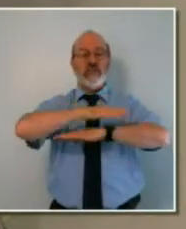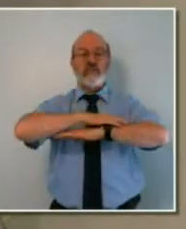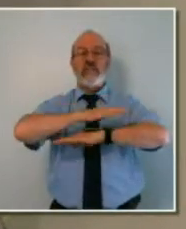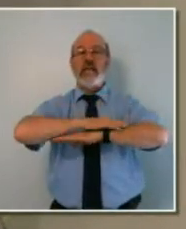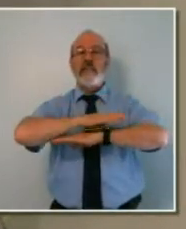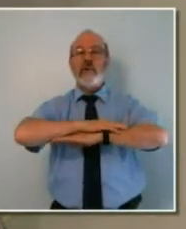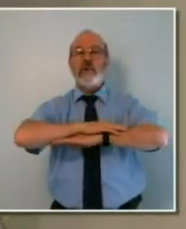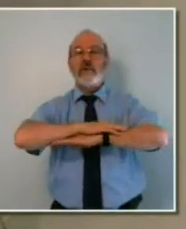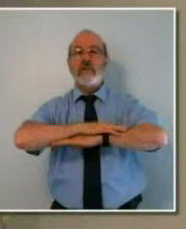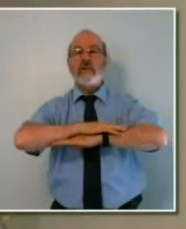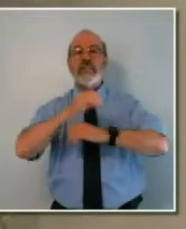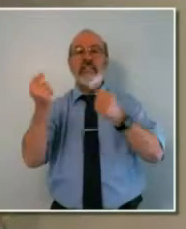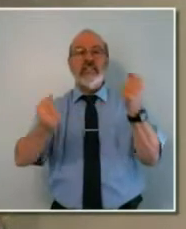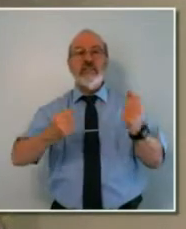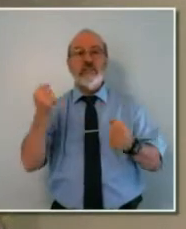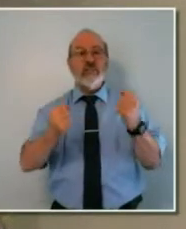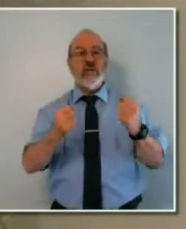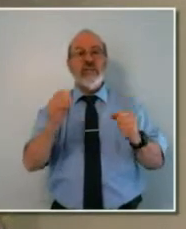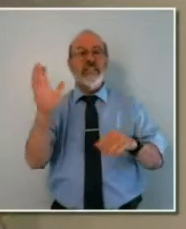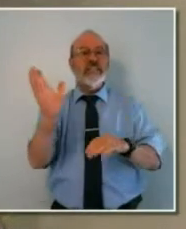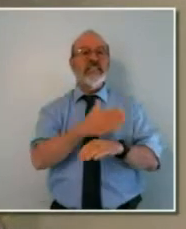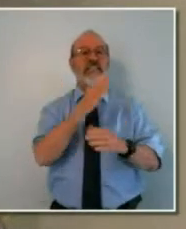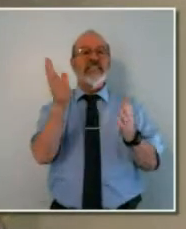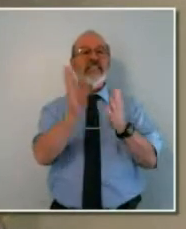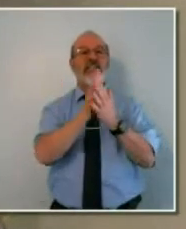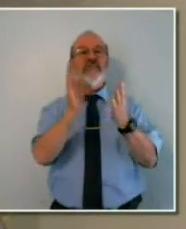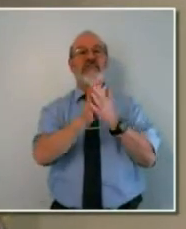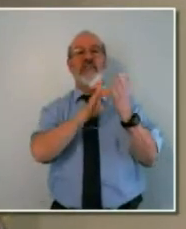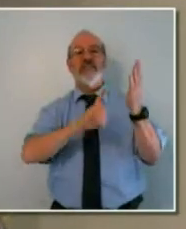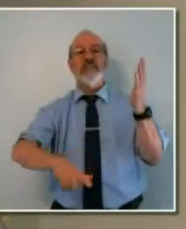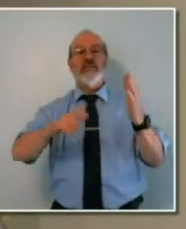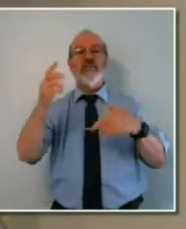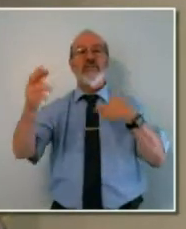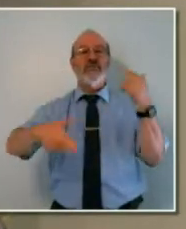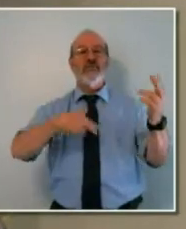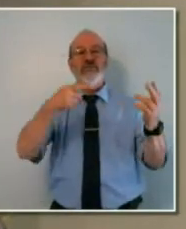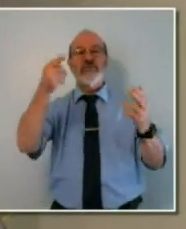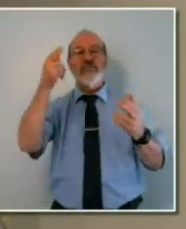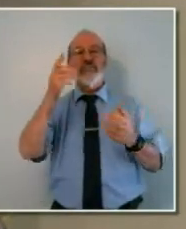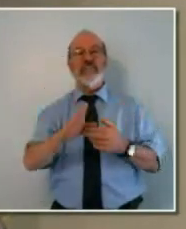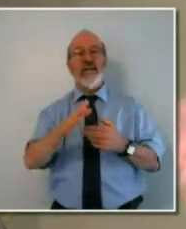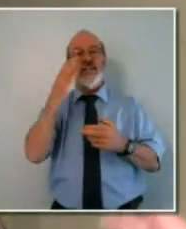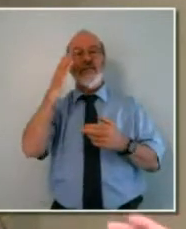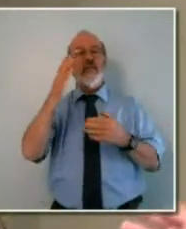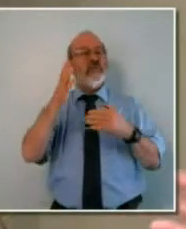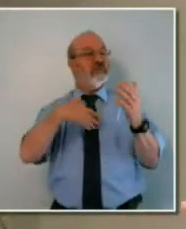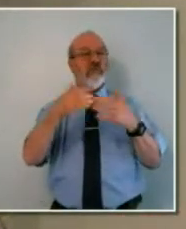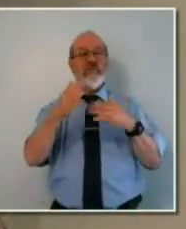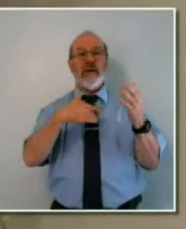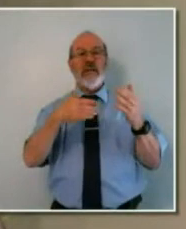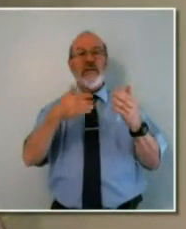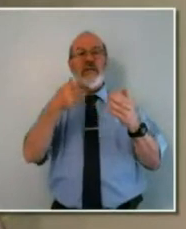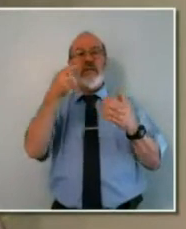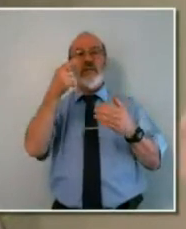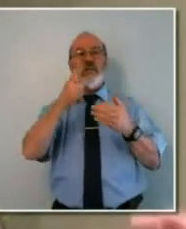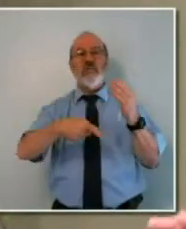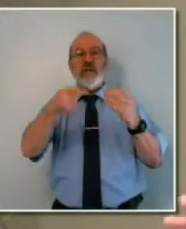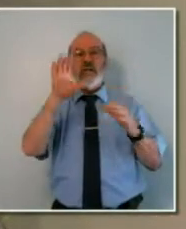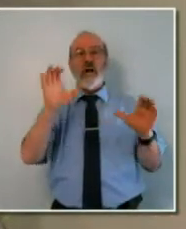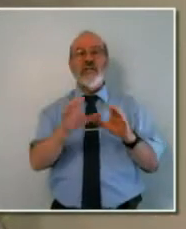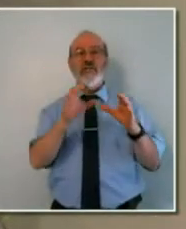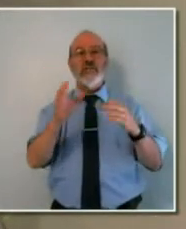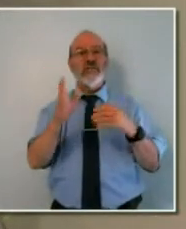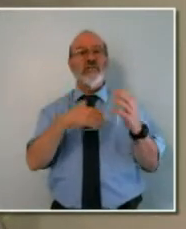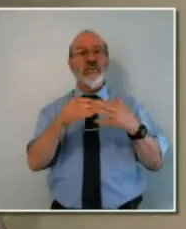their car just sing praise to the Lord and rejoice in God and know that no matter what he's doing, no matter what he has